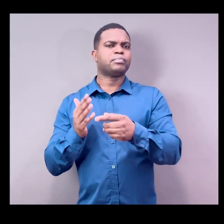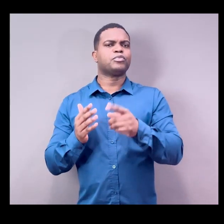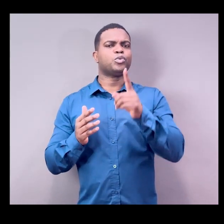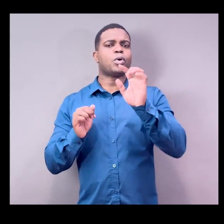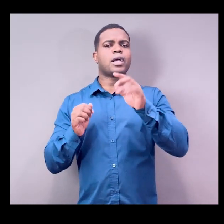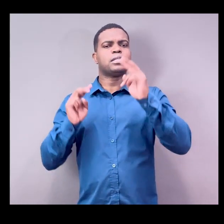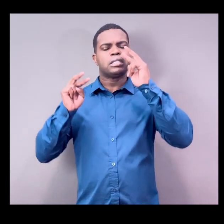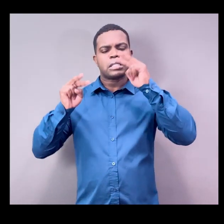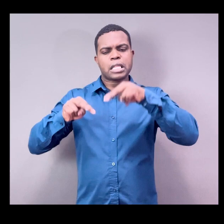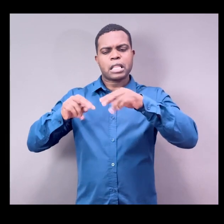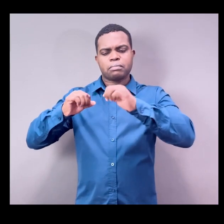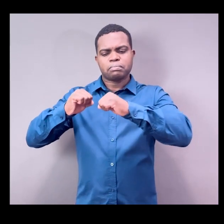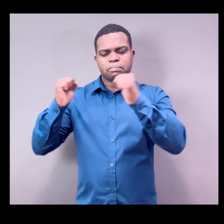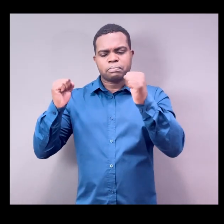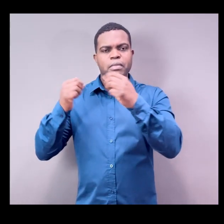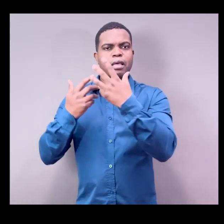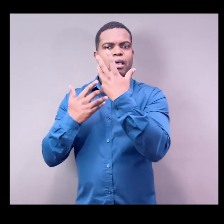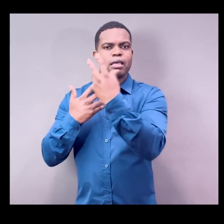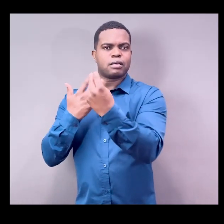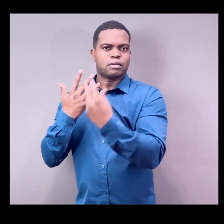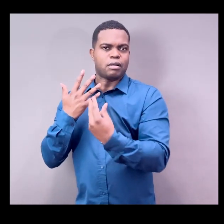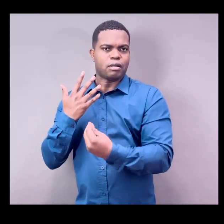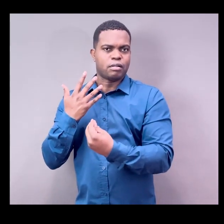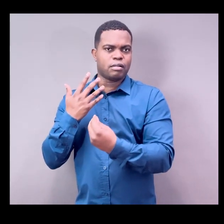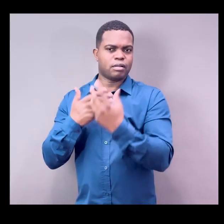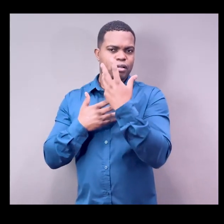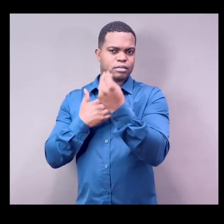So you need to look into the external